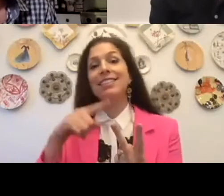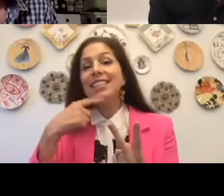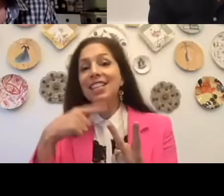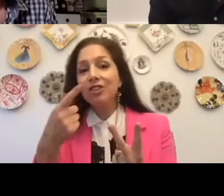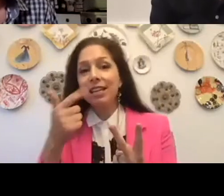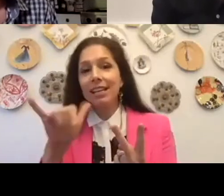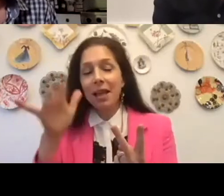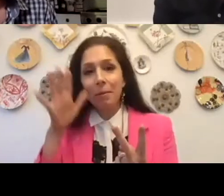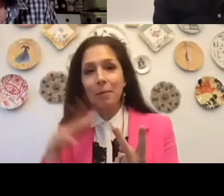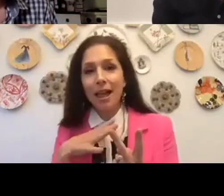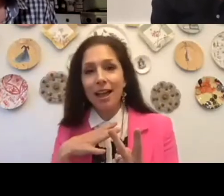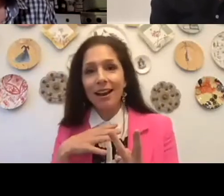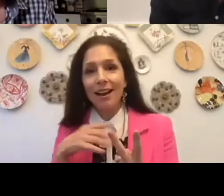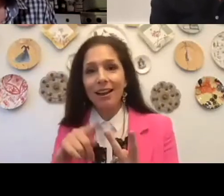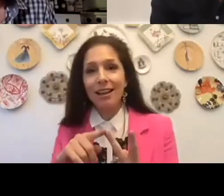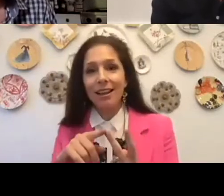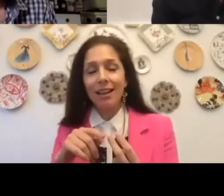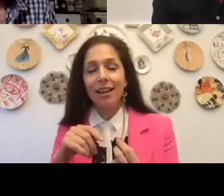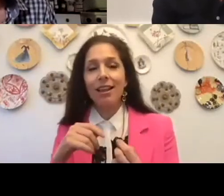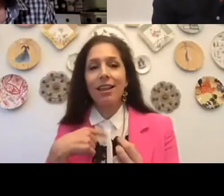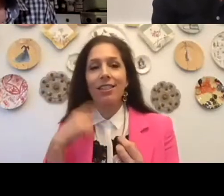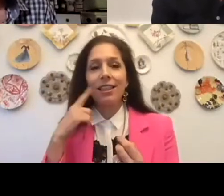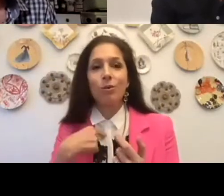a deaf woman and one was a hearing gay man.